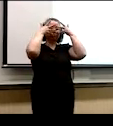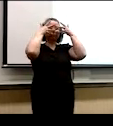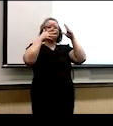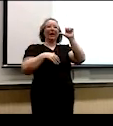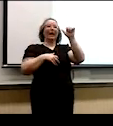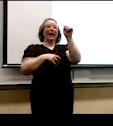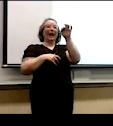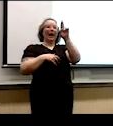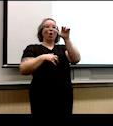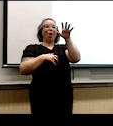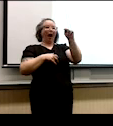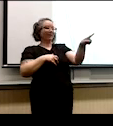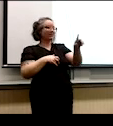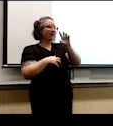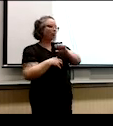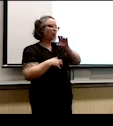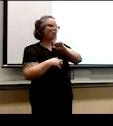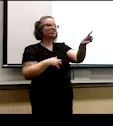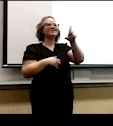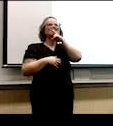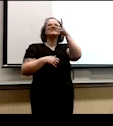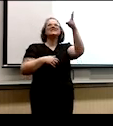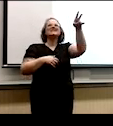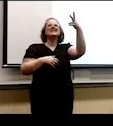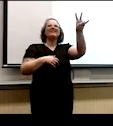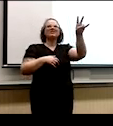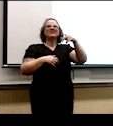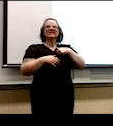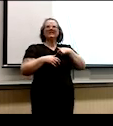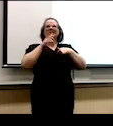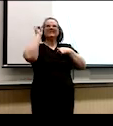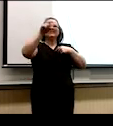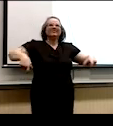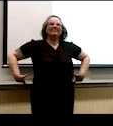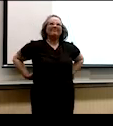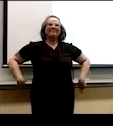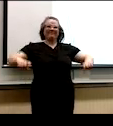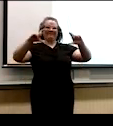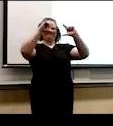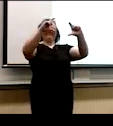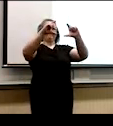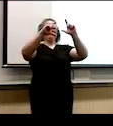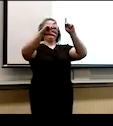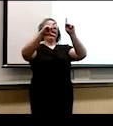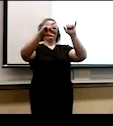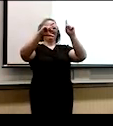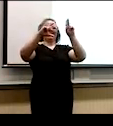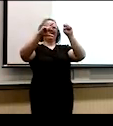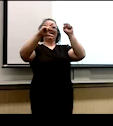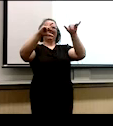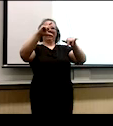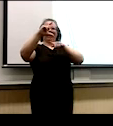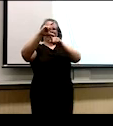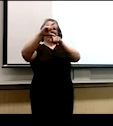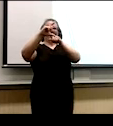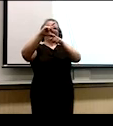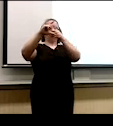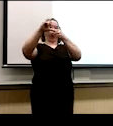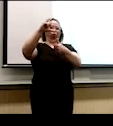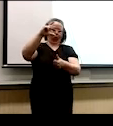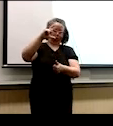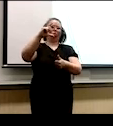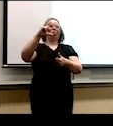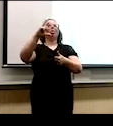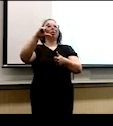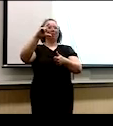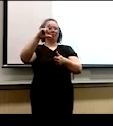17. Oh, my goodness. He has kidney failure. His creatinine went from 150 to 270. He has behavior